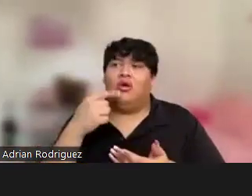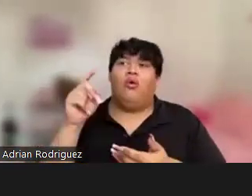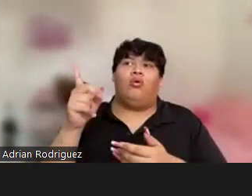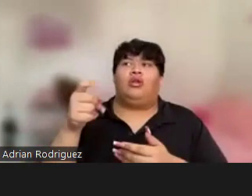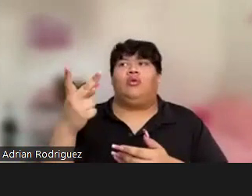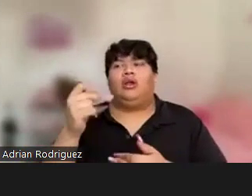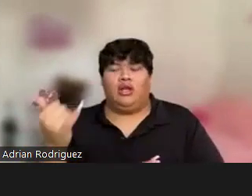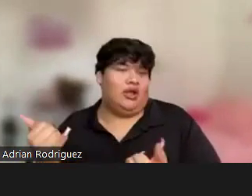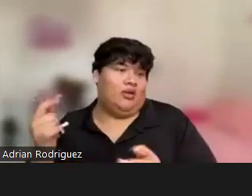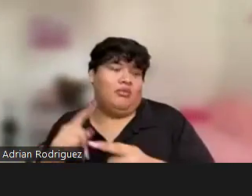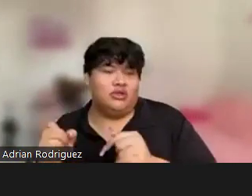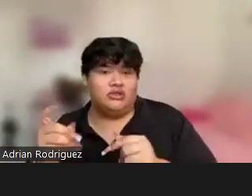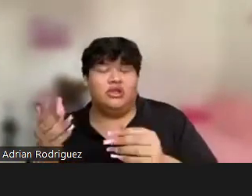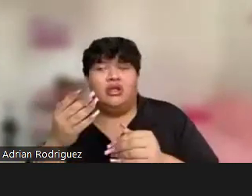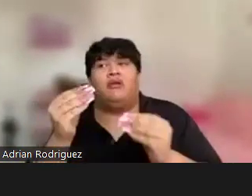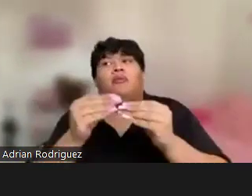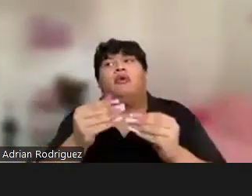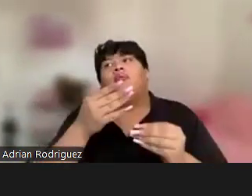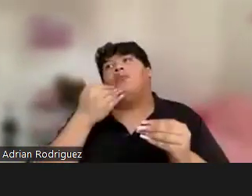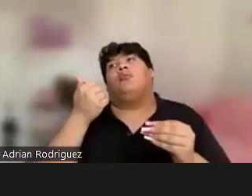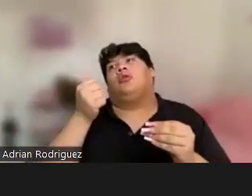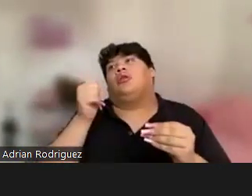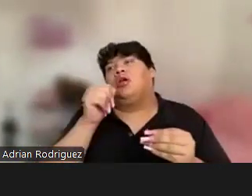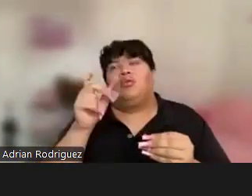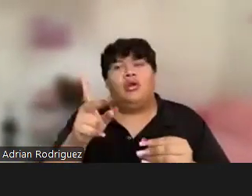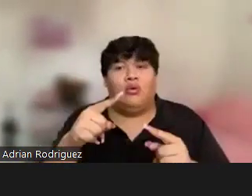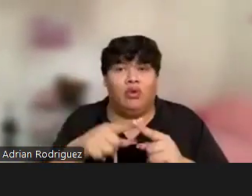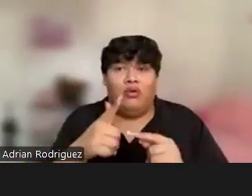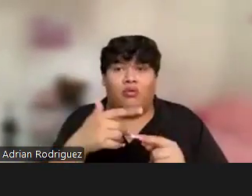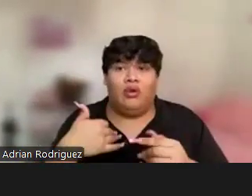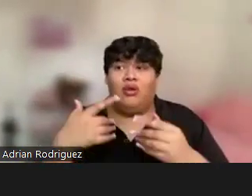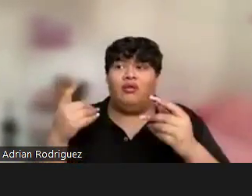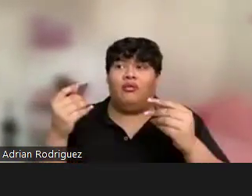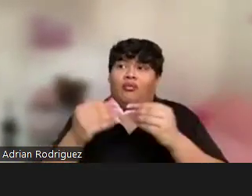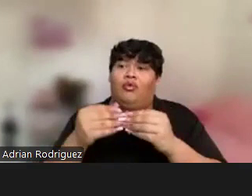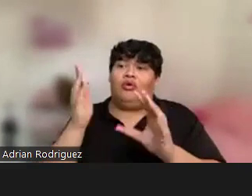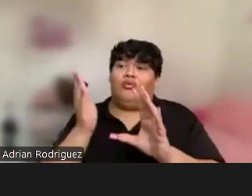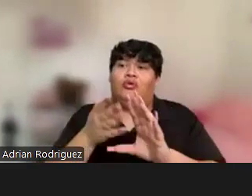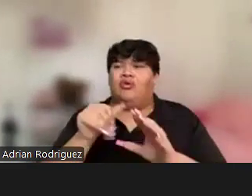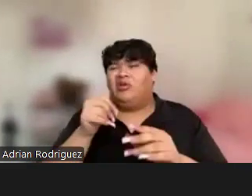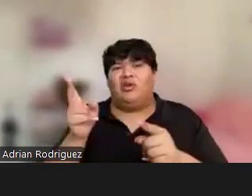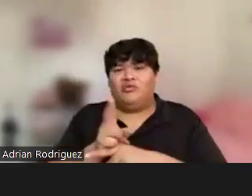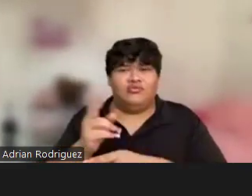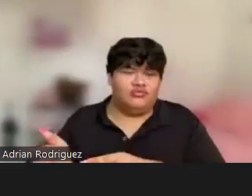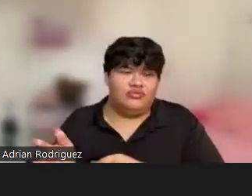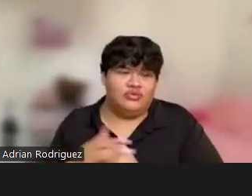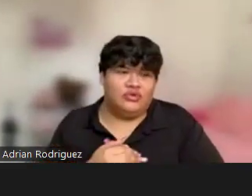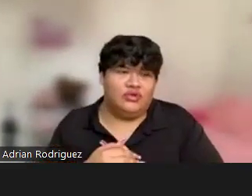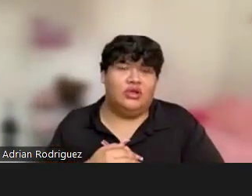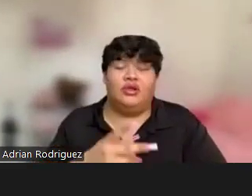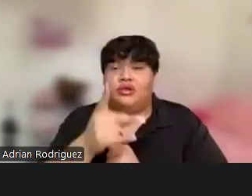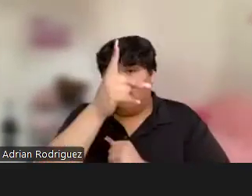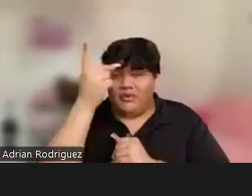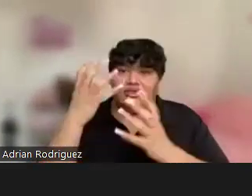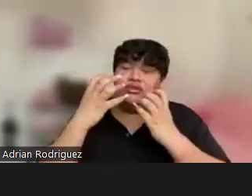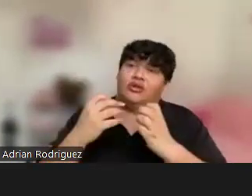now, it's going to be even more not okay when we have several approved therapies that are simply not being used. I mean, dementia care where